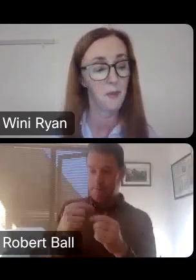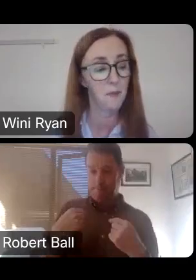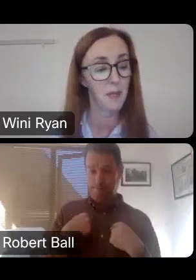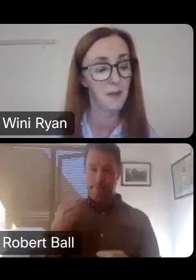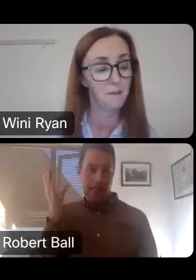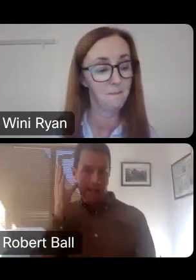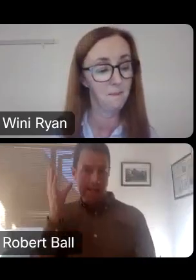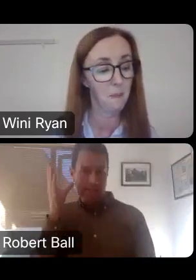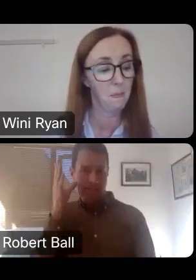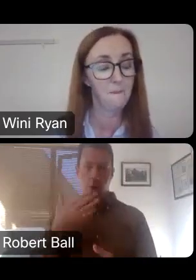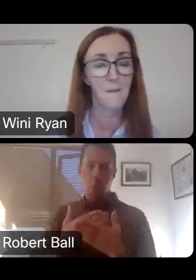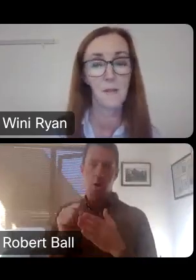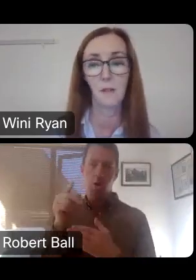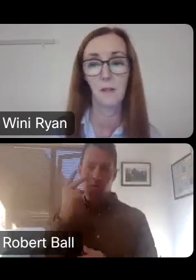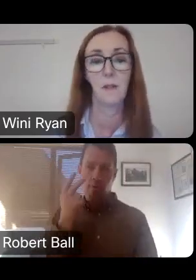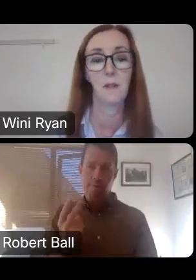What would that be?